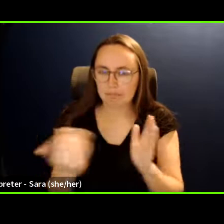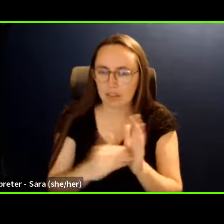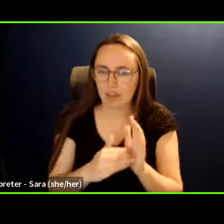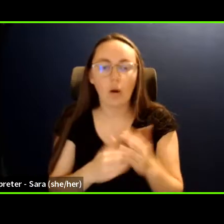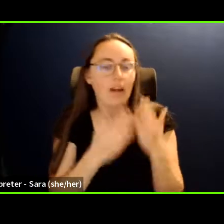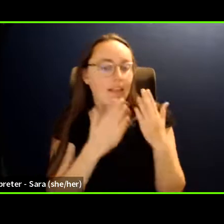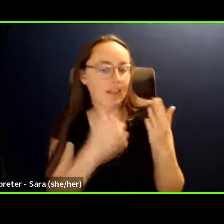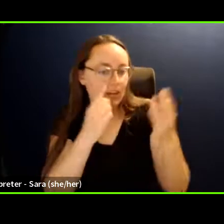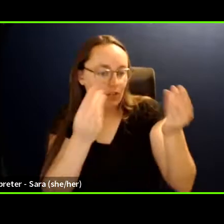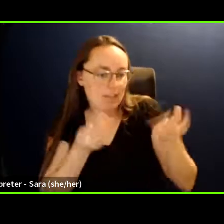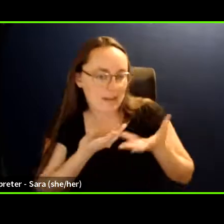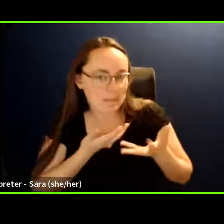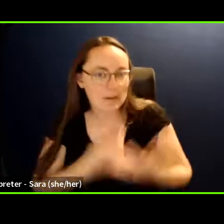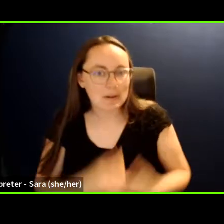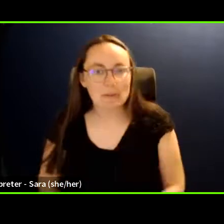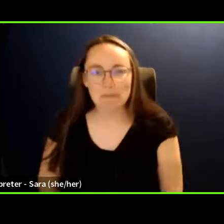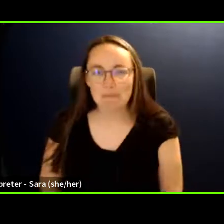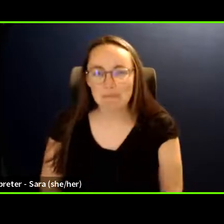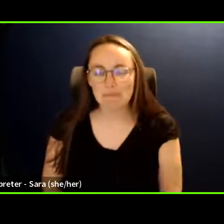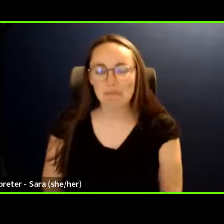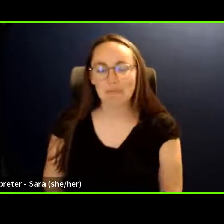for letting me know that.